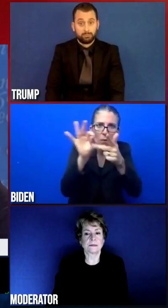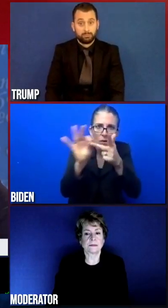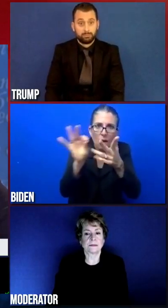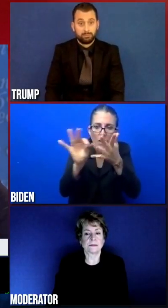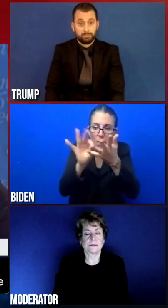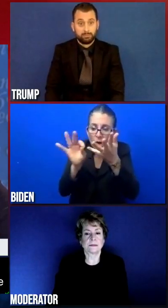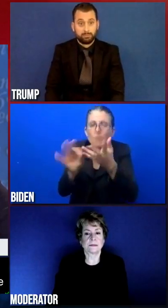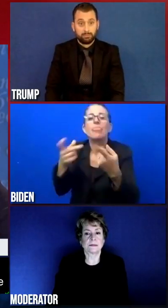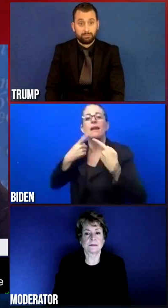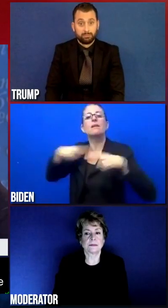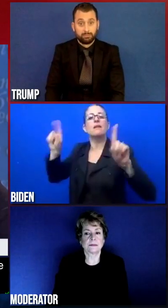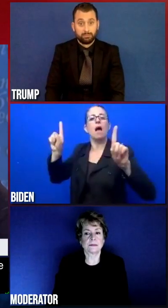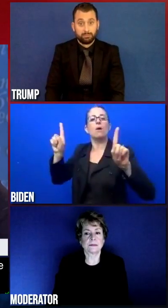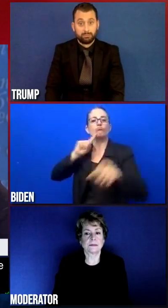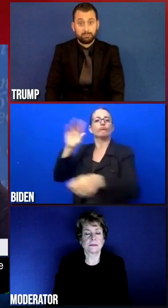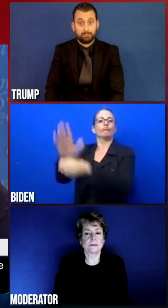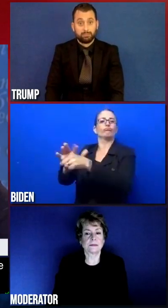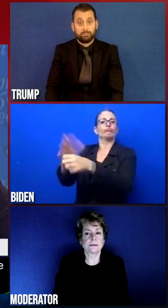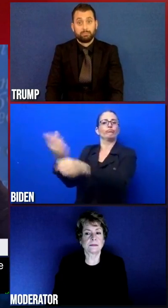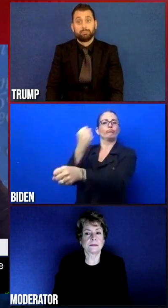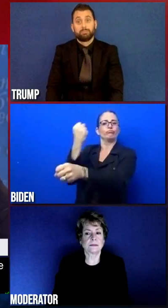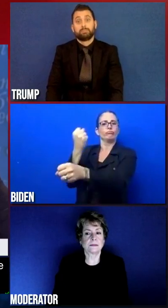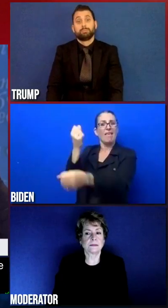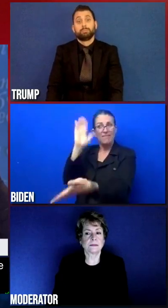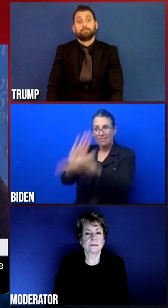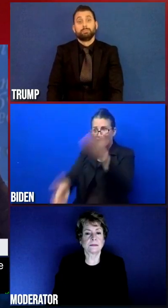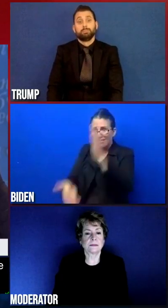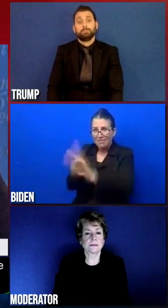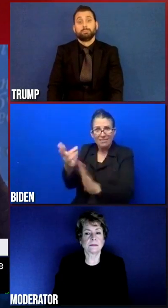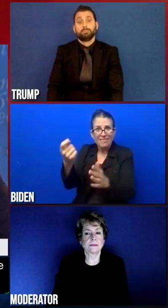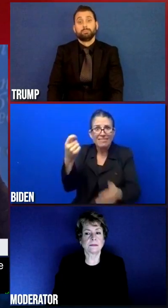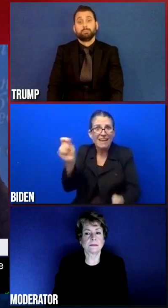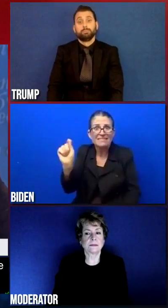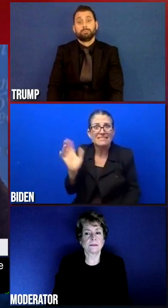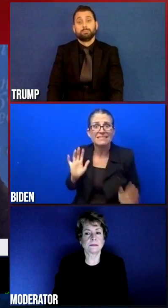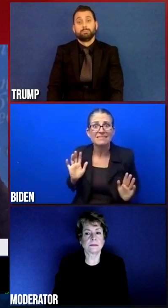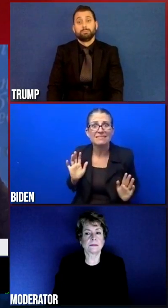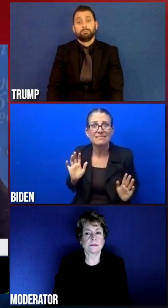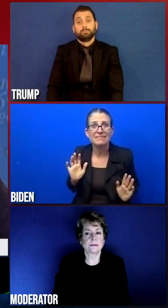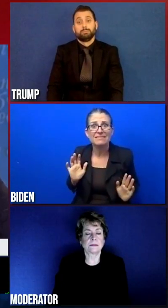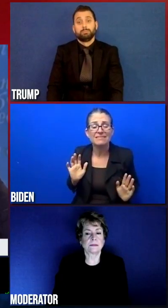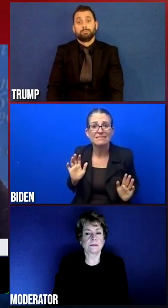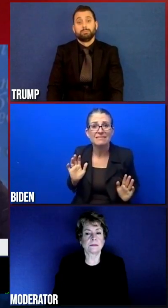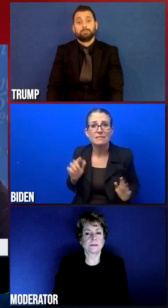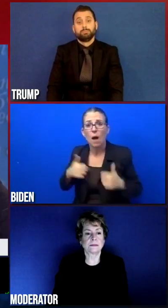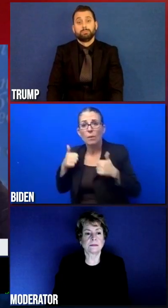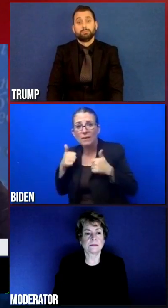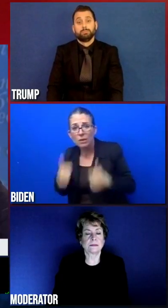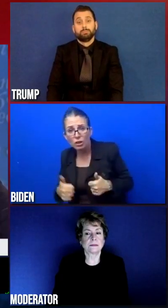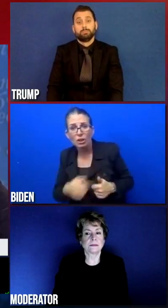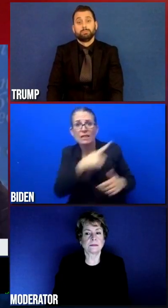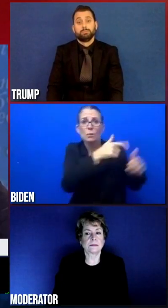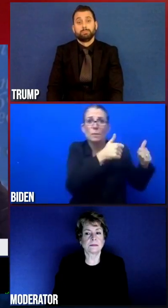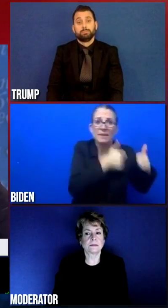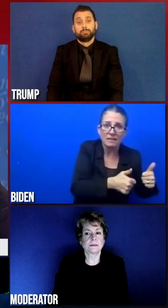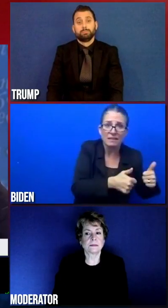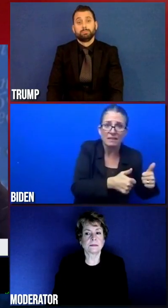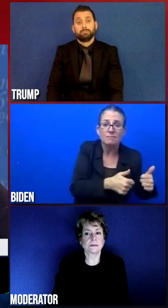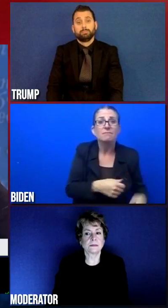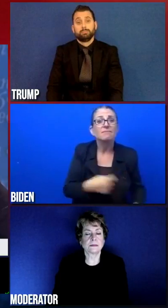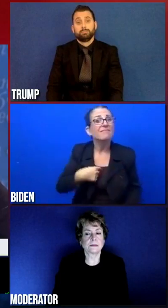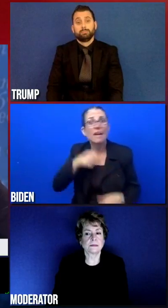of it. And if it's me, in fact, fine. If it's not me, I'll support the outcome. And I'll be a president not just for